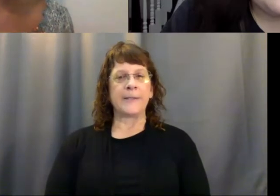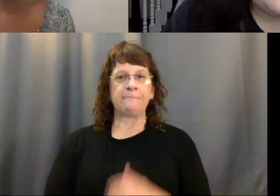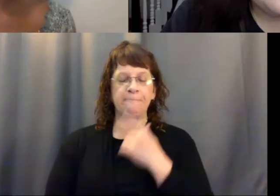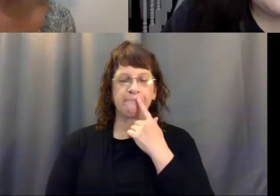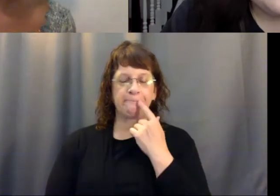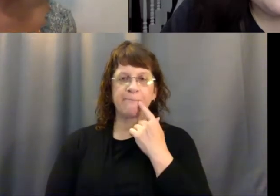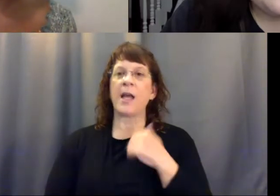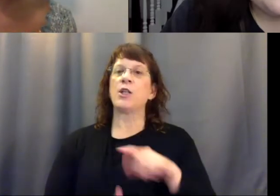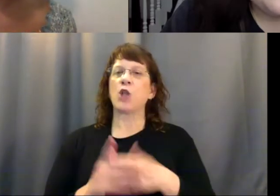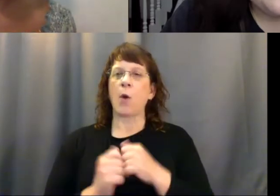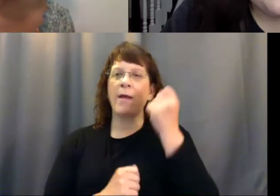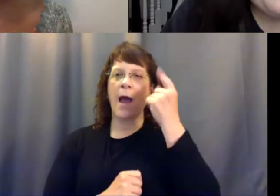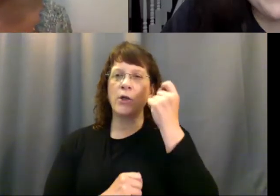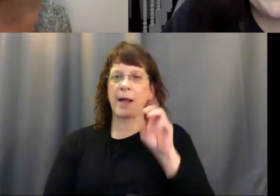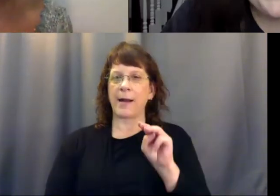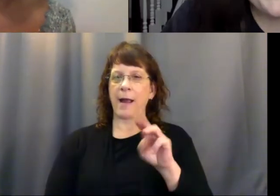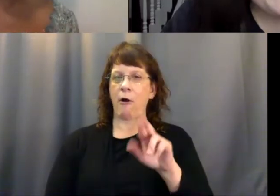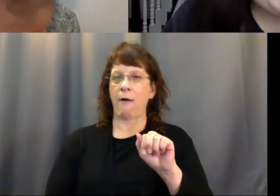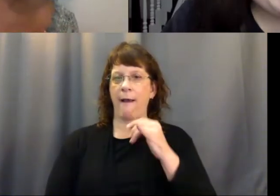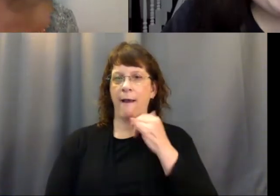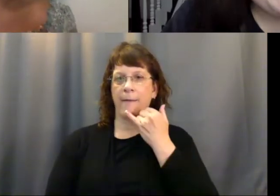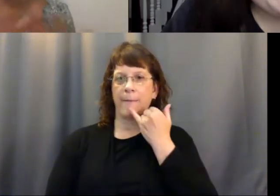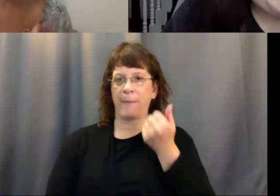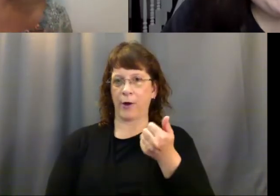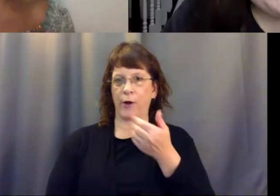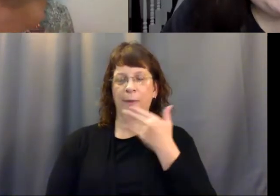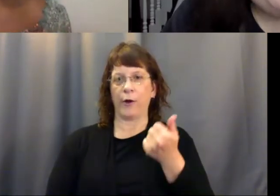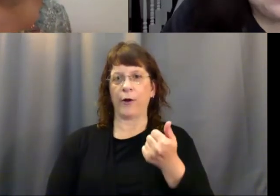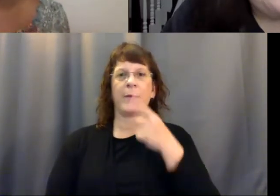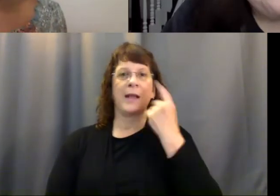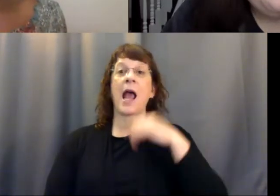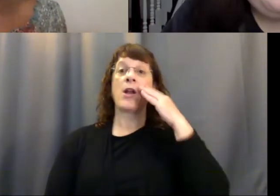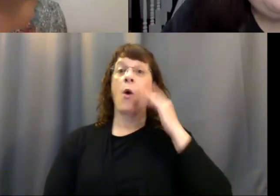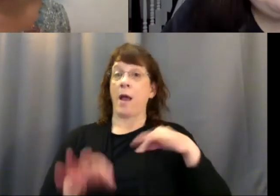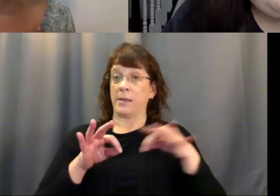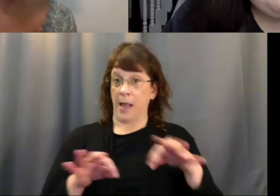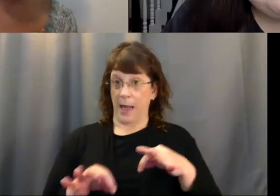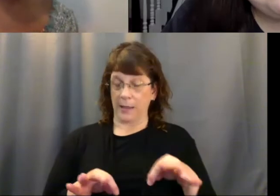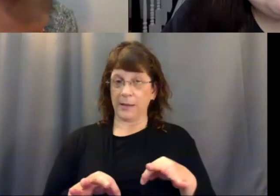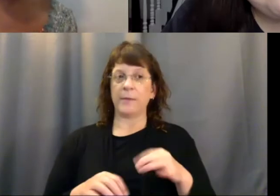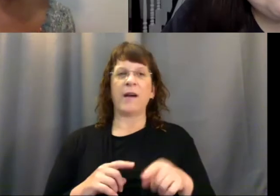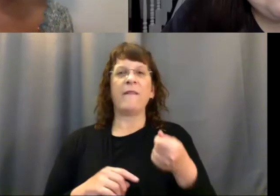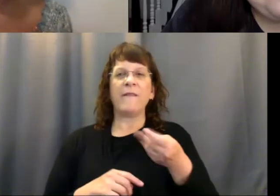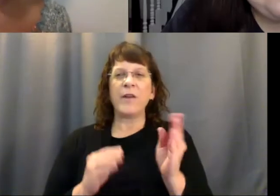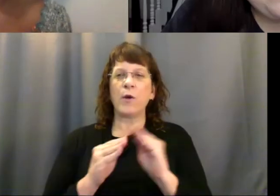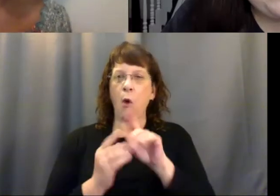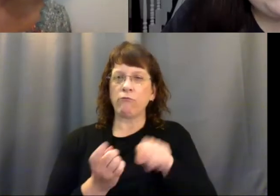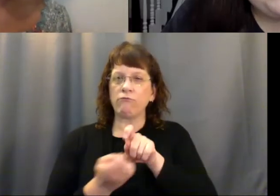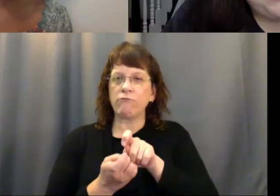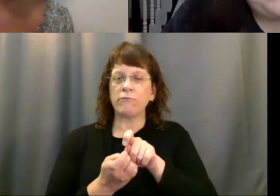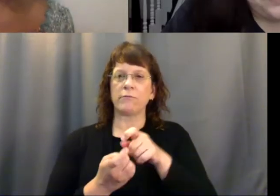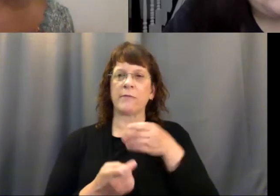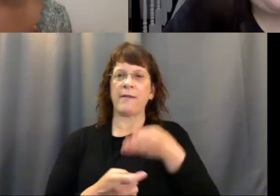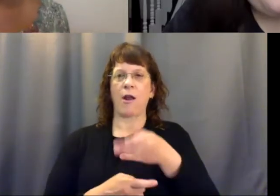with understanding MRI better, actually, because I know I explained it, but there's a few more details in there that aren't as clear